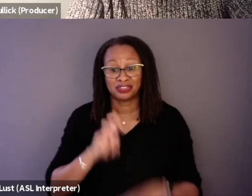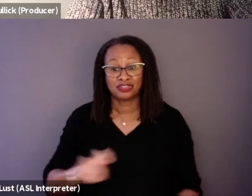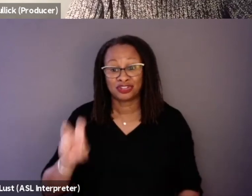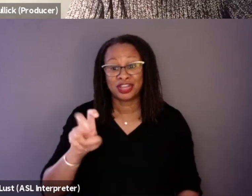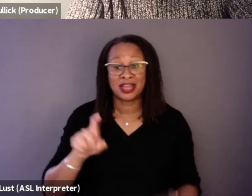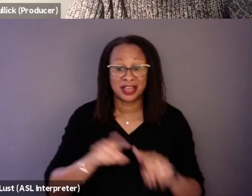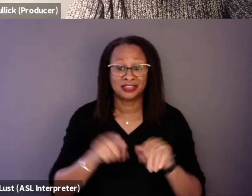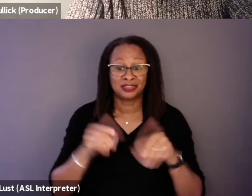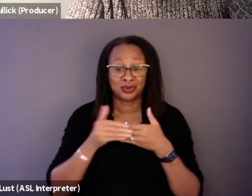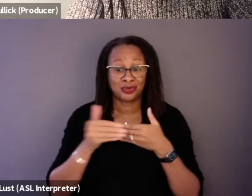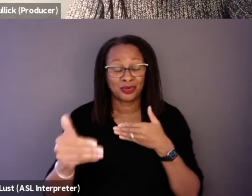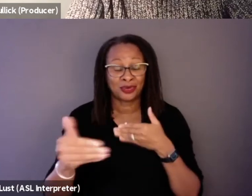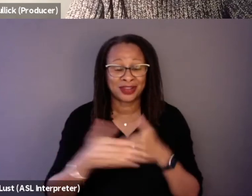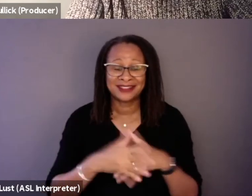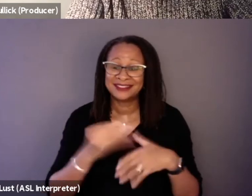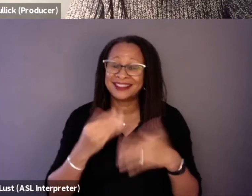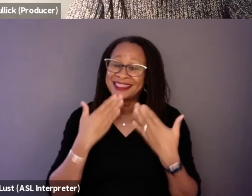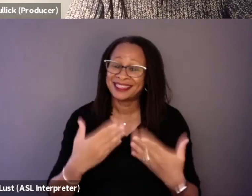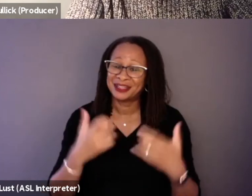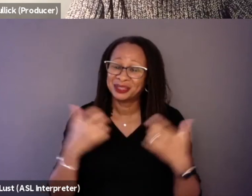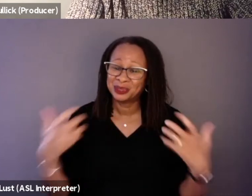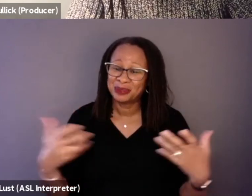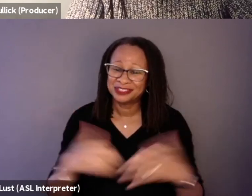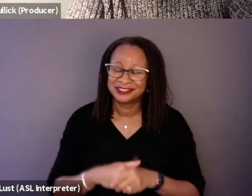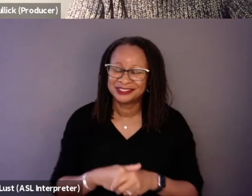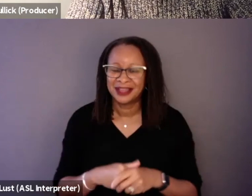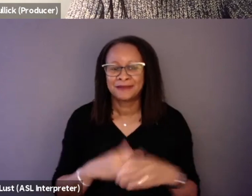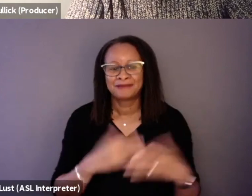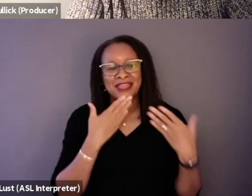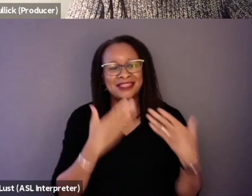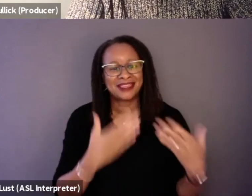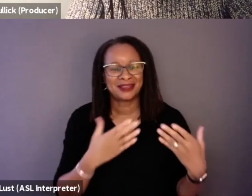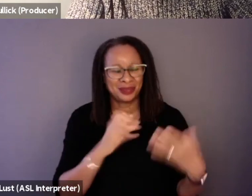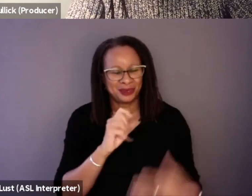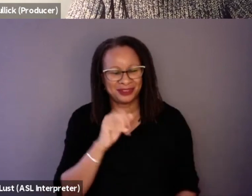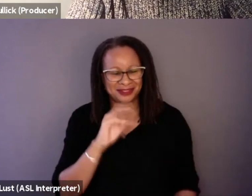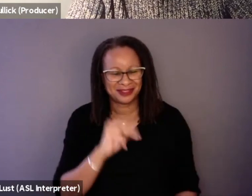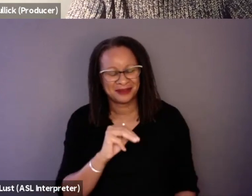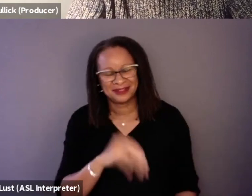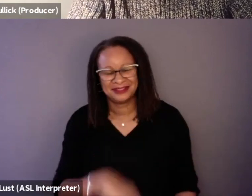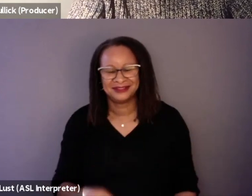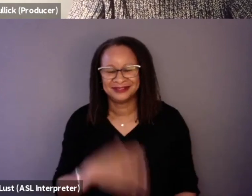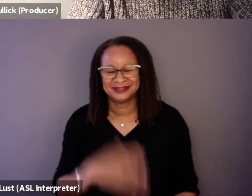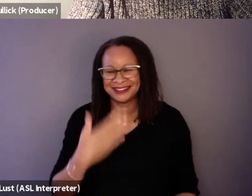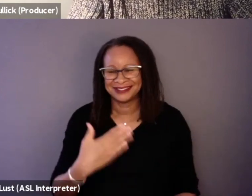you move forward, and thank you. Thank you so much, Simon. Thank you so much, Simon. Thank you.